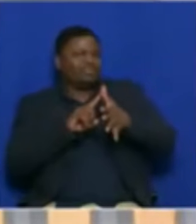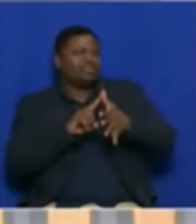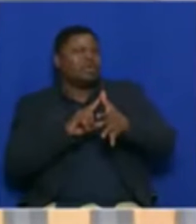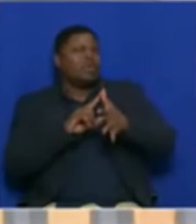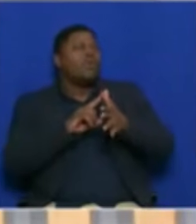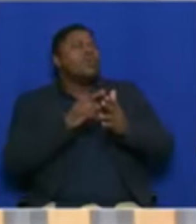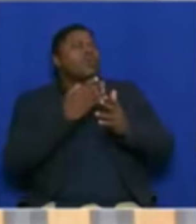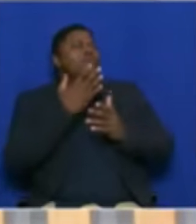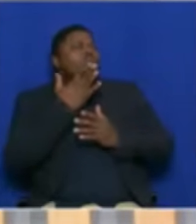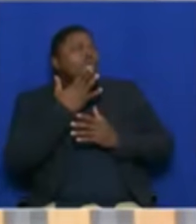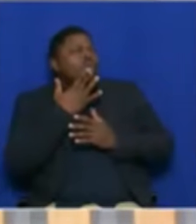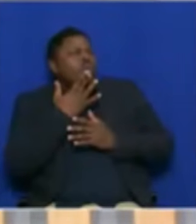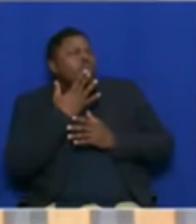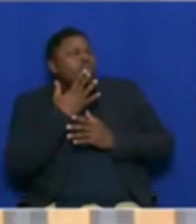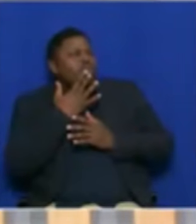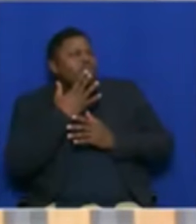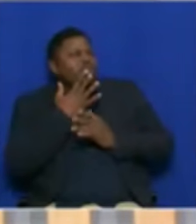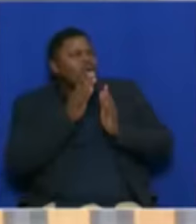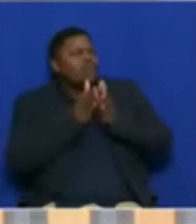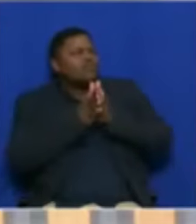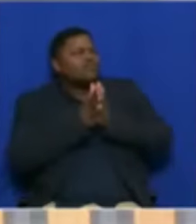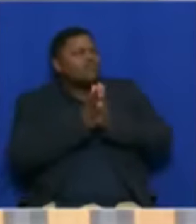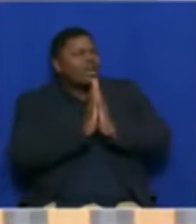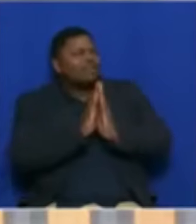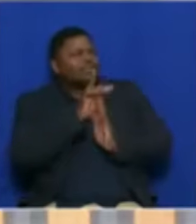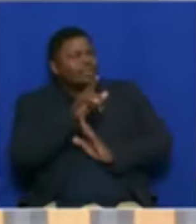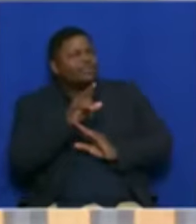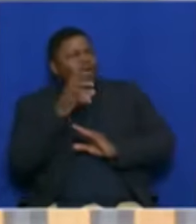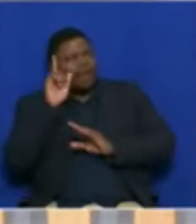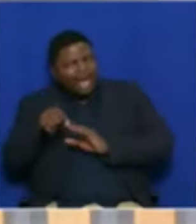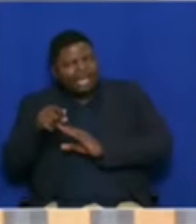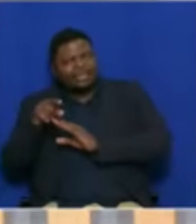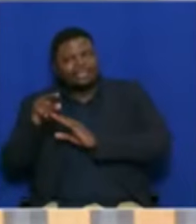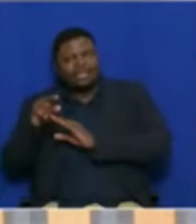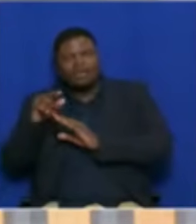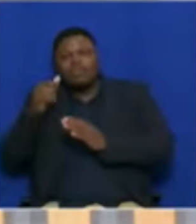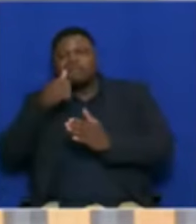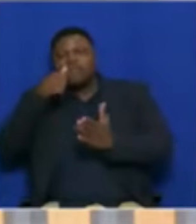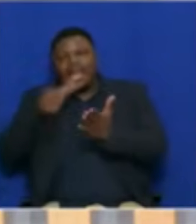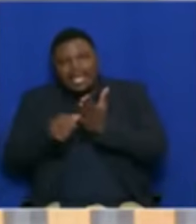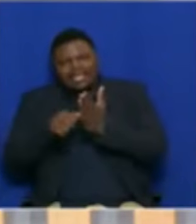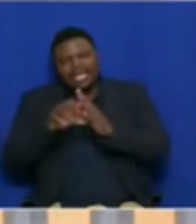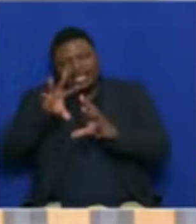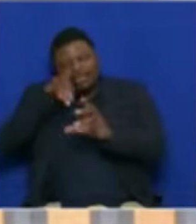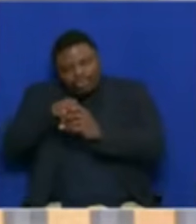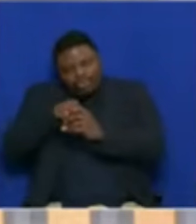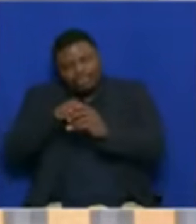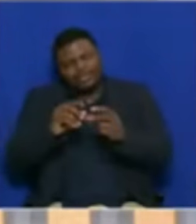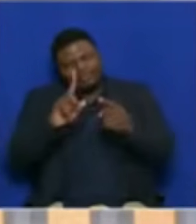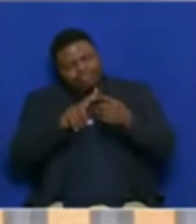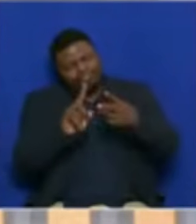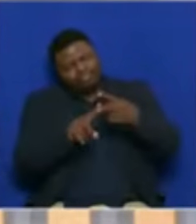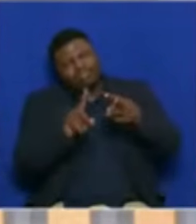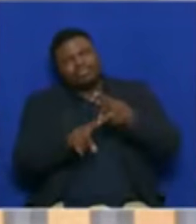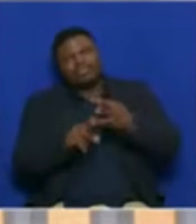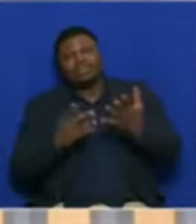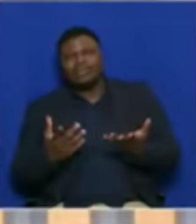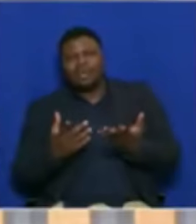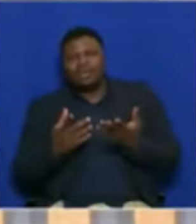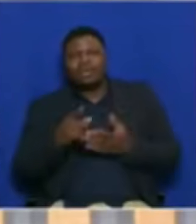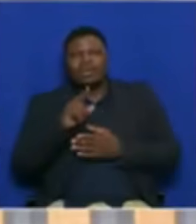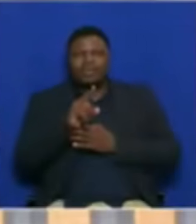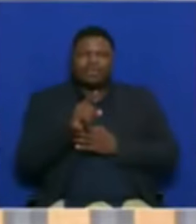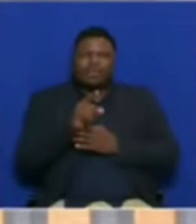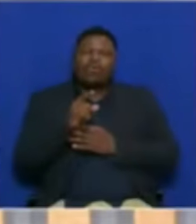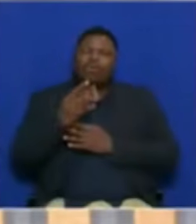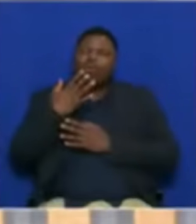the personnel file of Mokwele. Who says, let's get the personnel file of